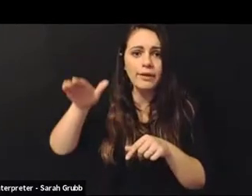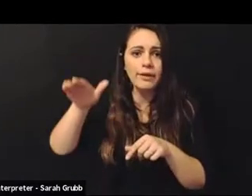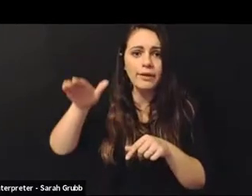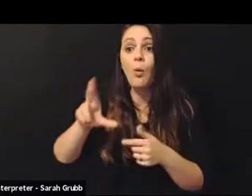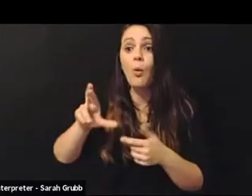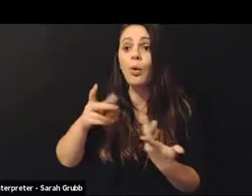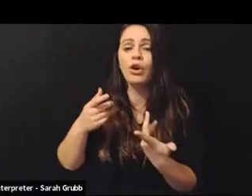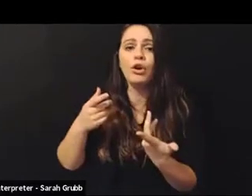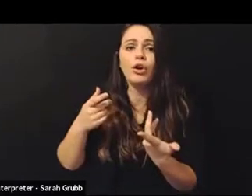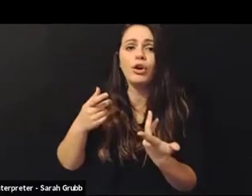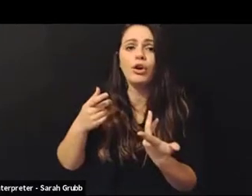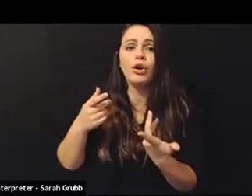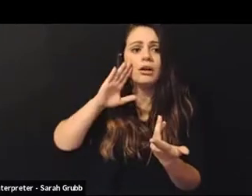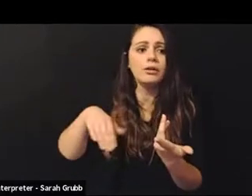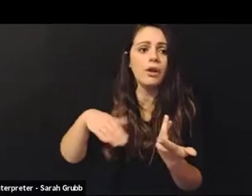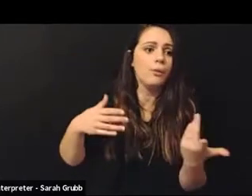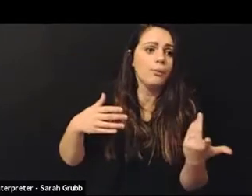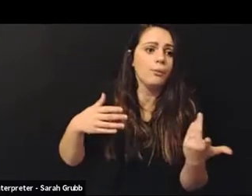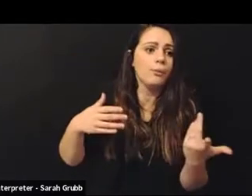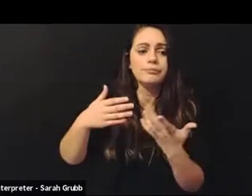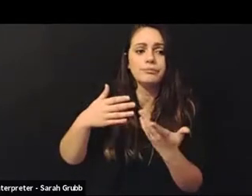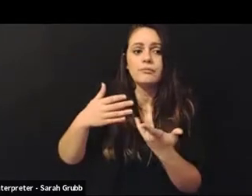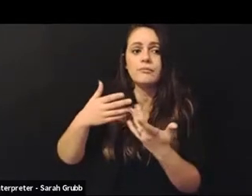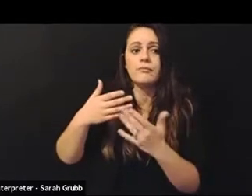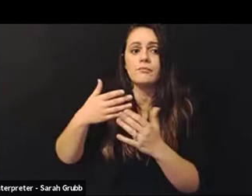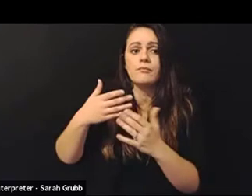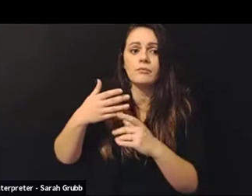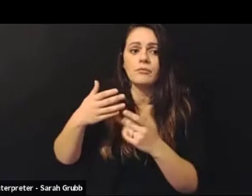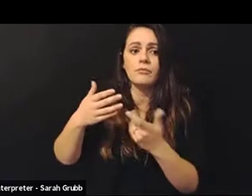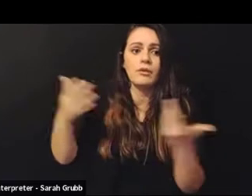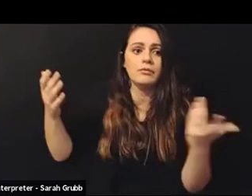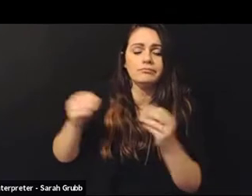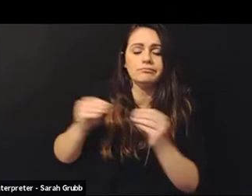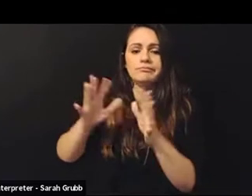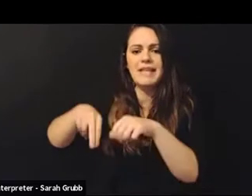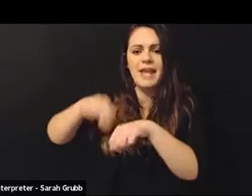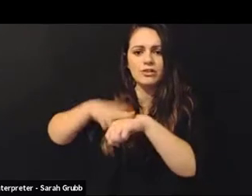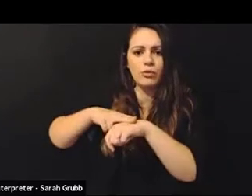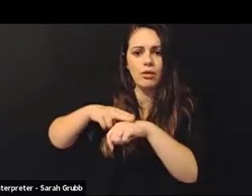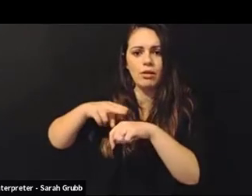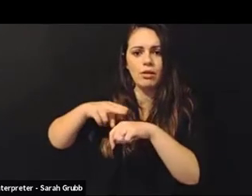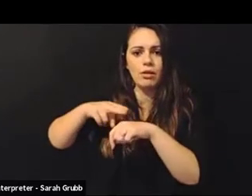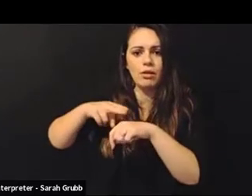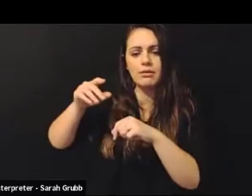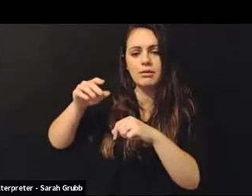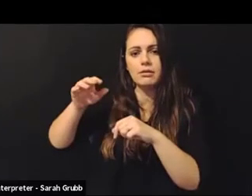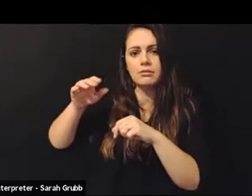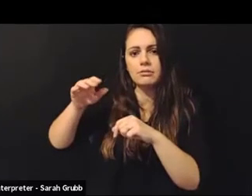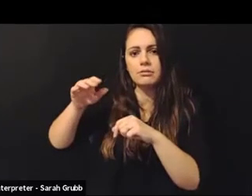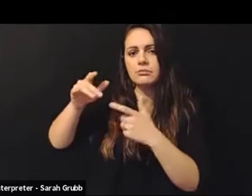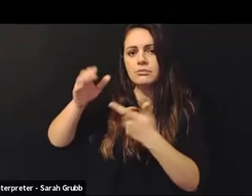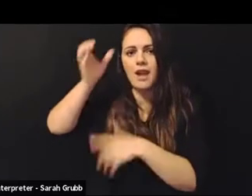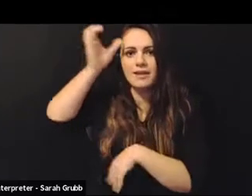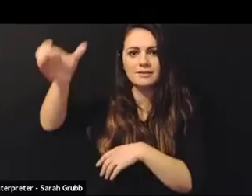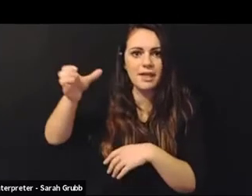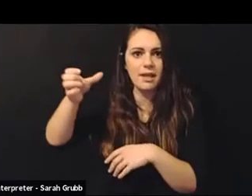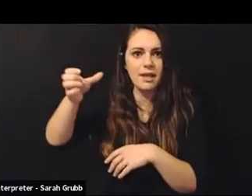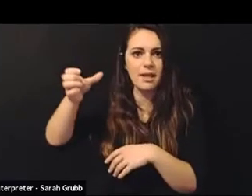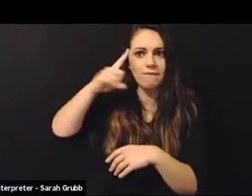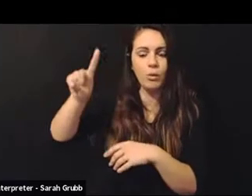who are proficient communicators, who just might not know how large a train really is, or